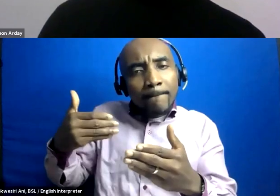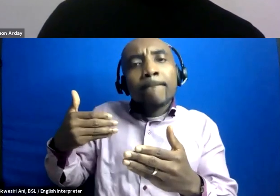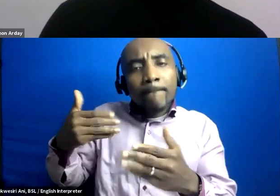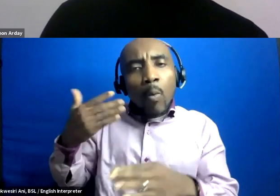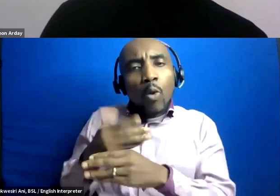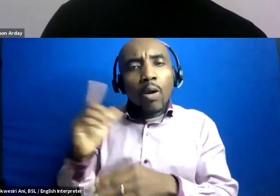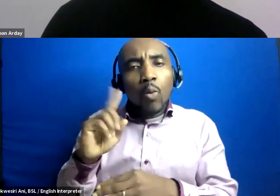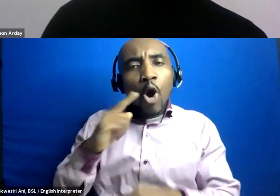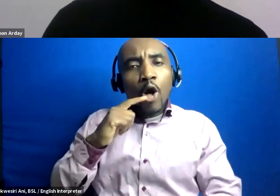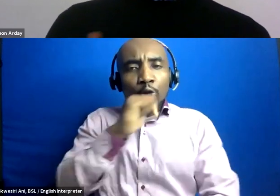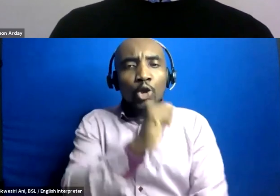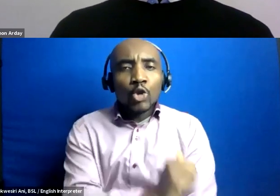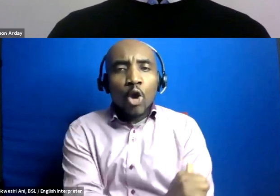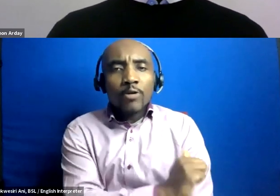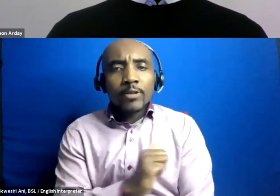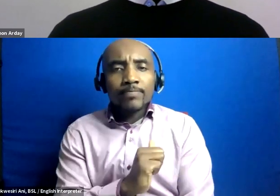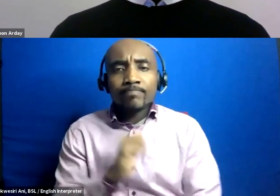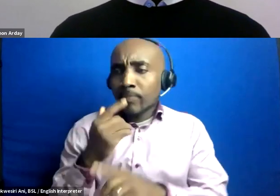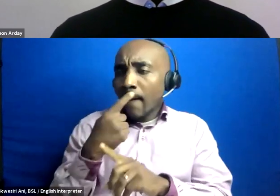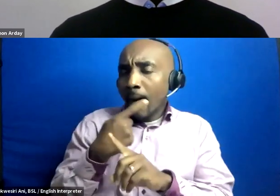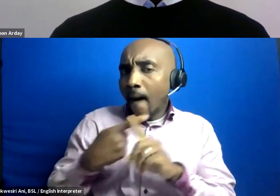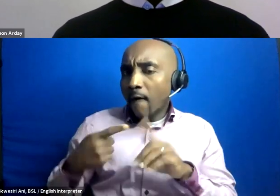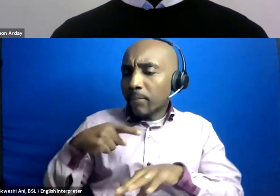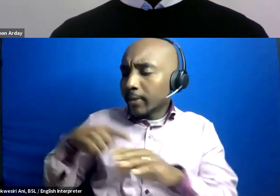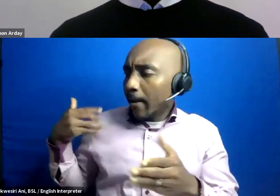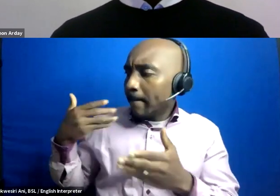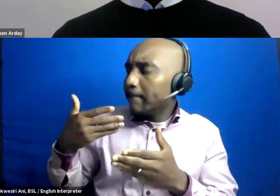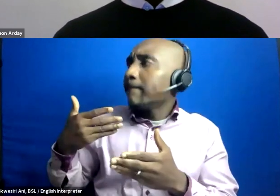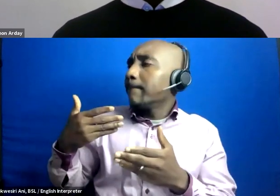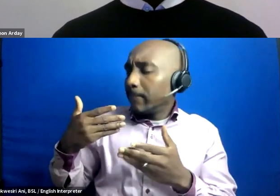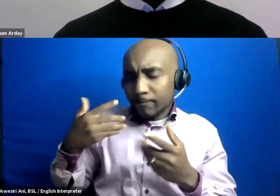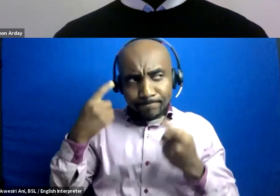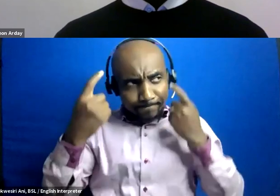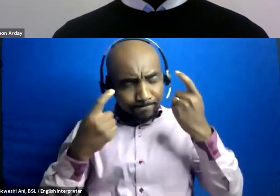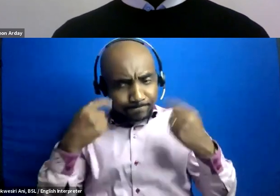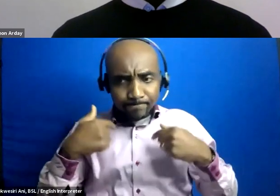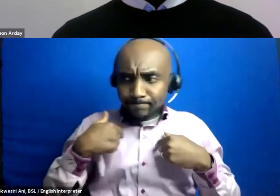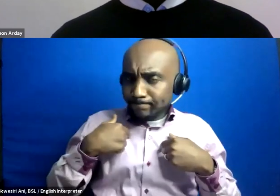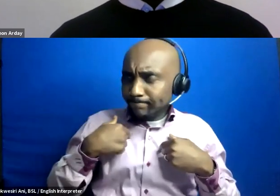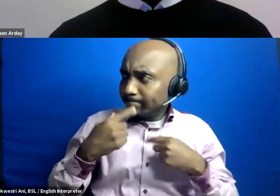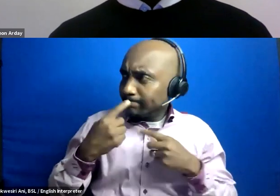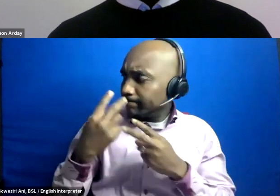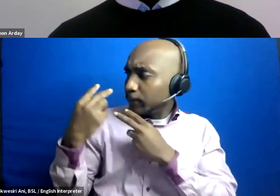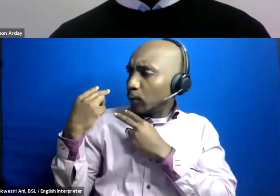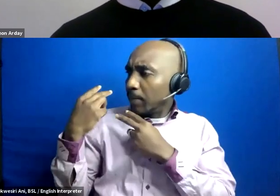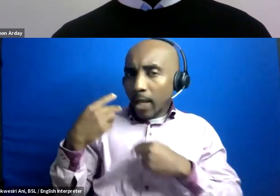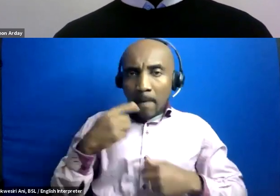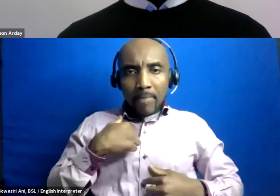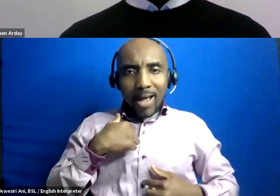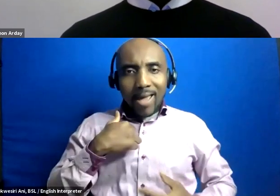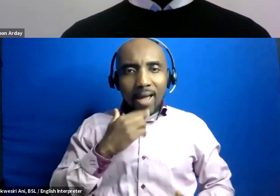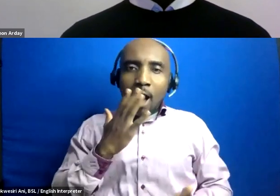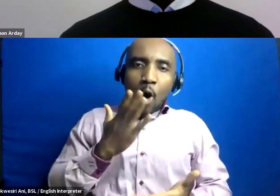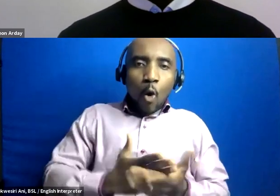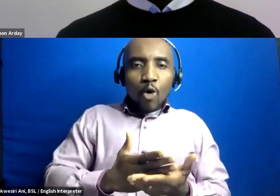time, I questioned whether I felt able to or was allowed to bring my authentic self to that role,